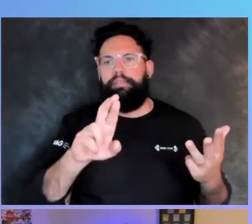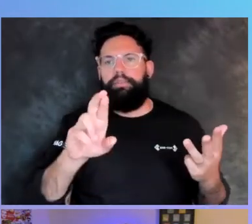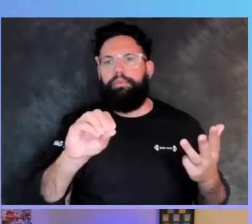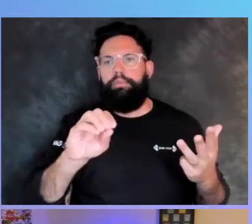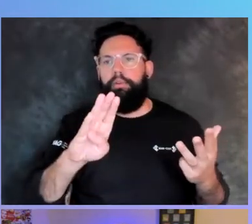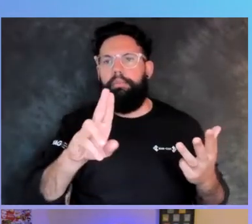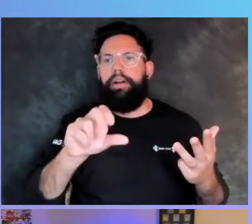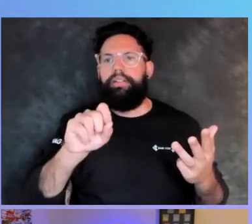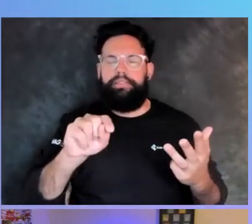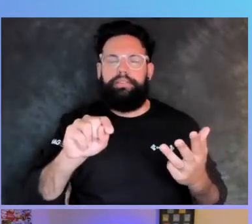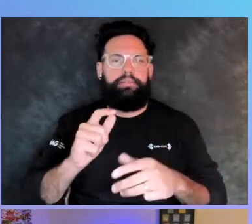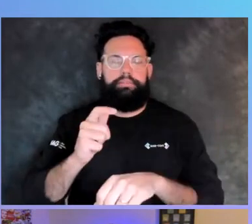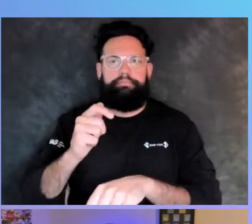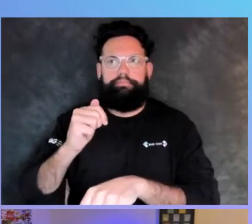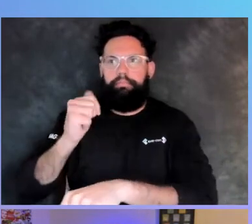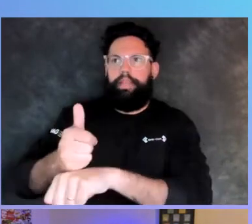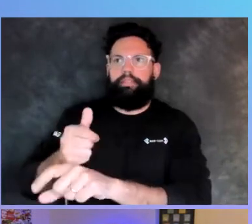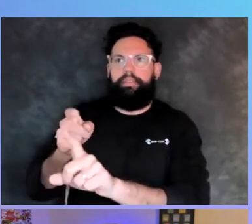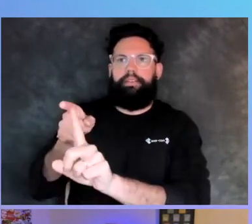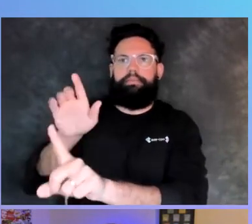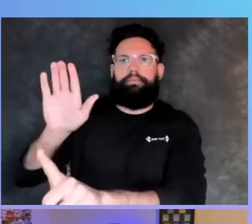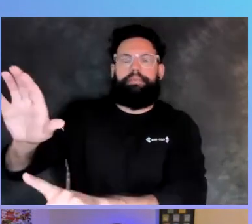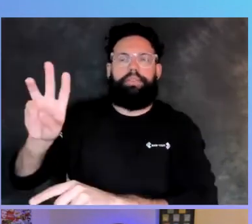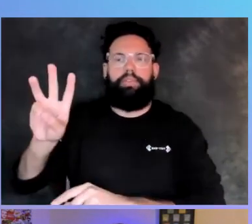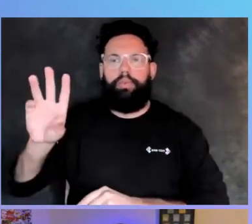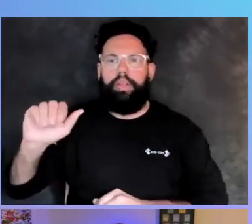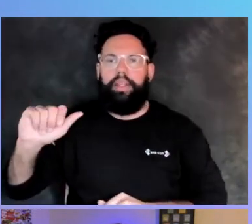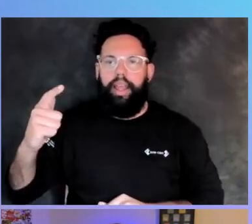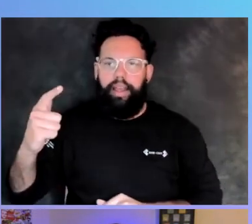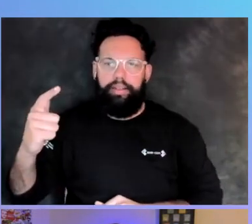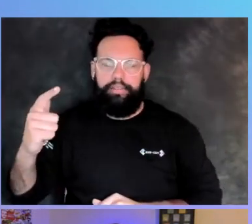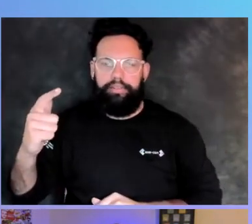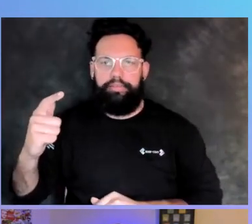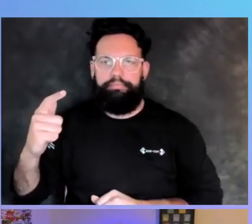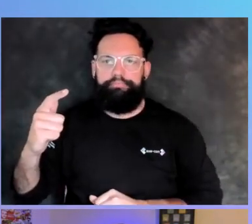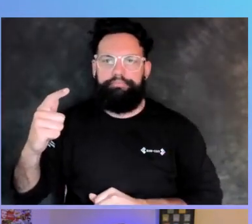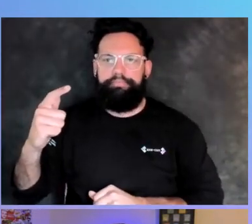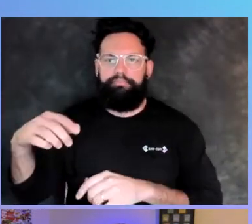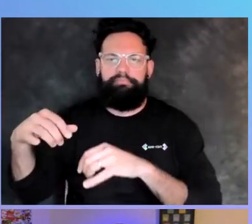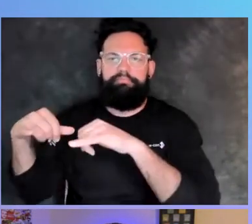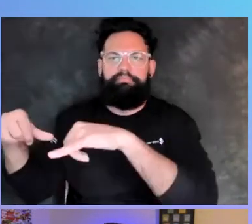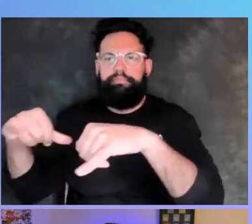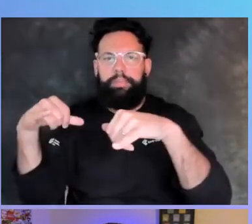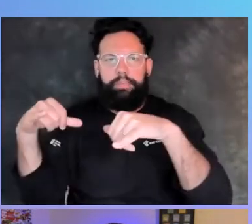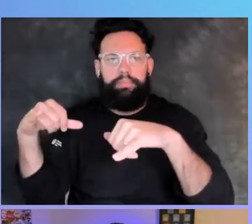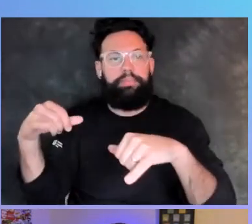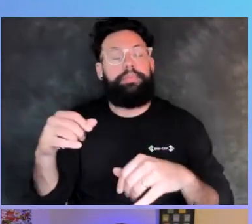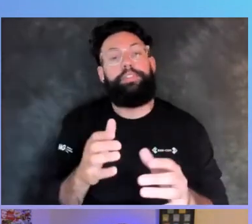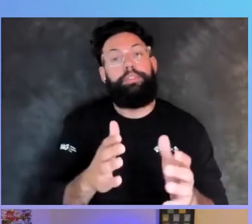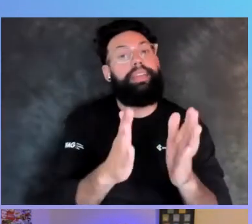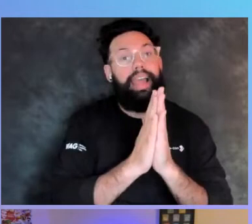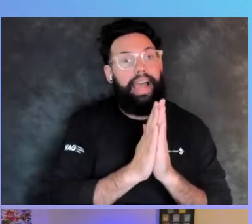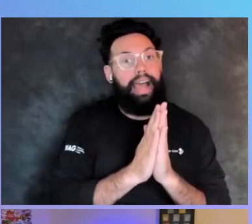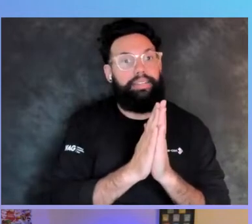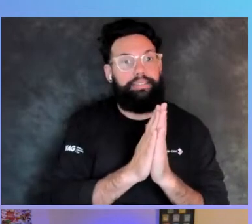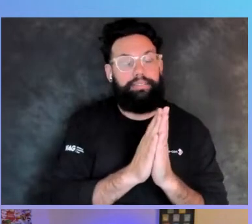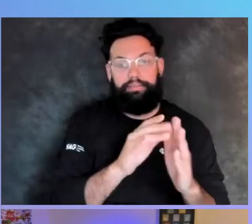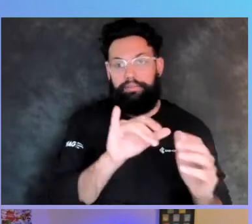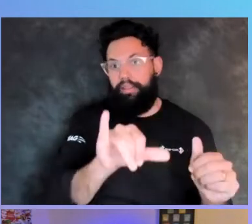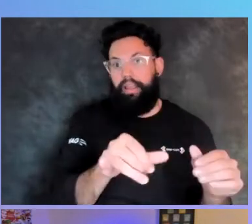to GPT-4 and it's been trained on all this accessibility terminology, that is all I need to really provide it, and it understands what I'm talking